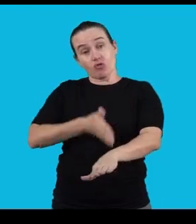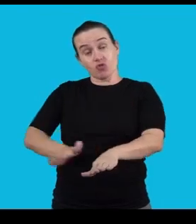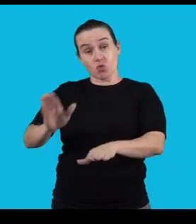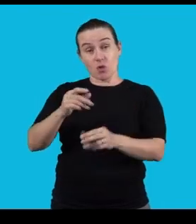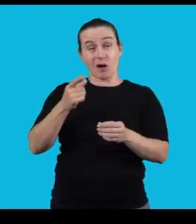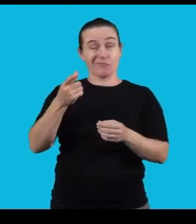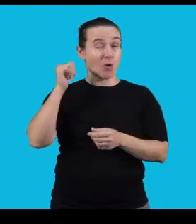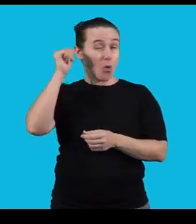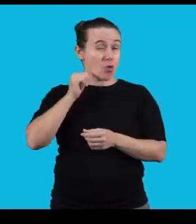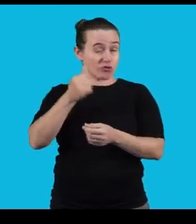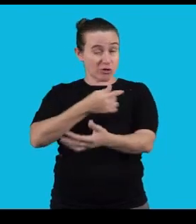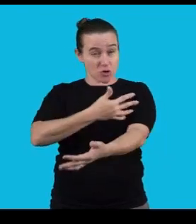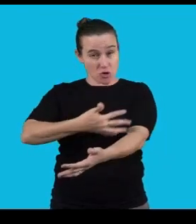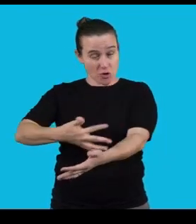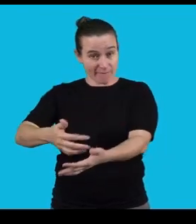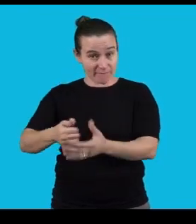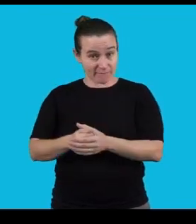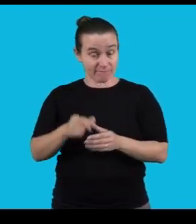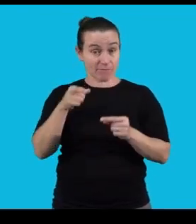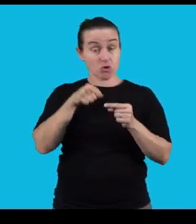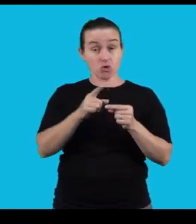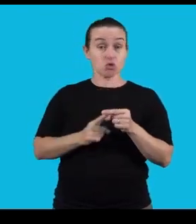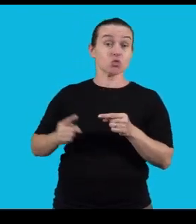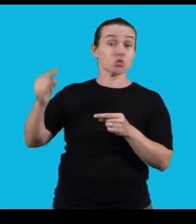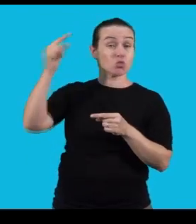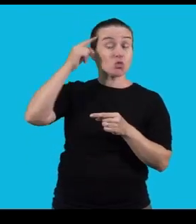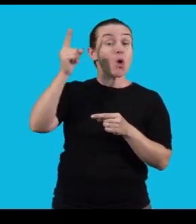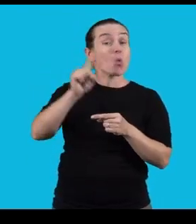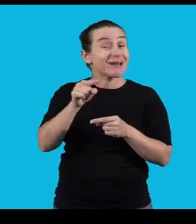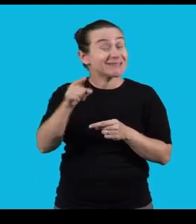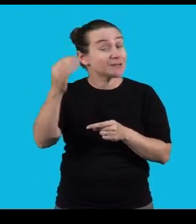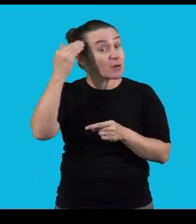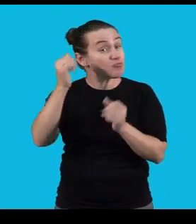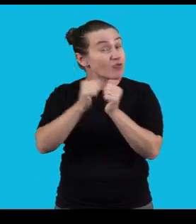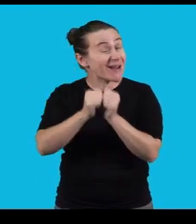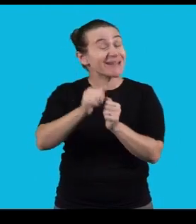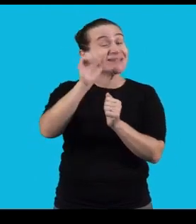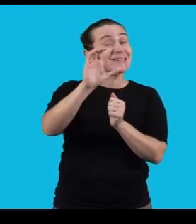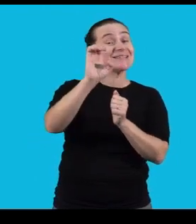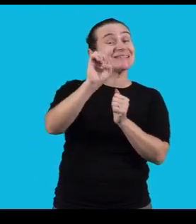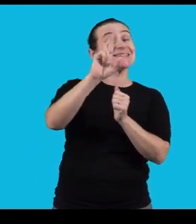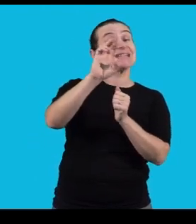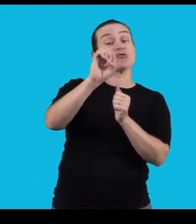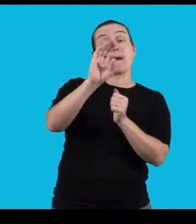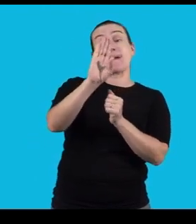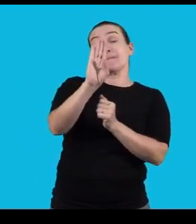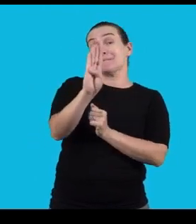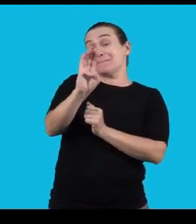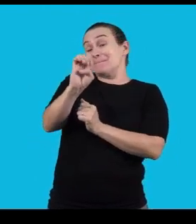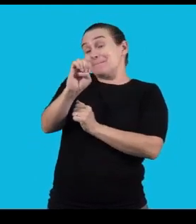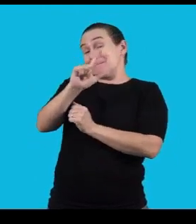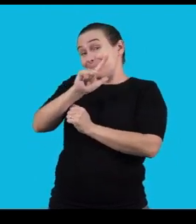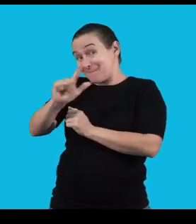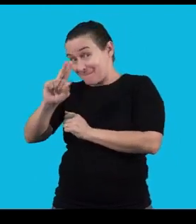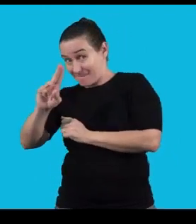the auditory nerve to the, not to the cerebrum, but to the cerebellum. Not cerebrum,